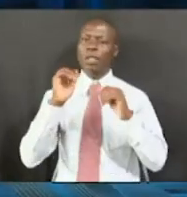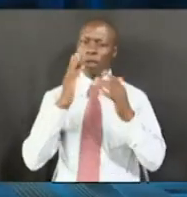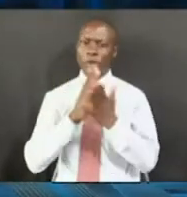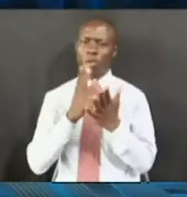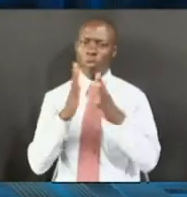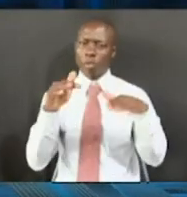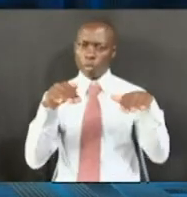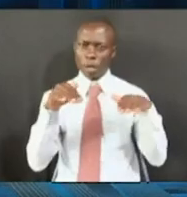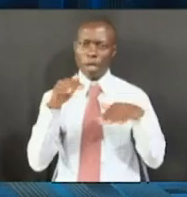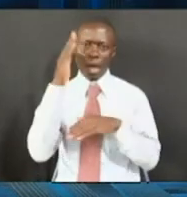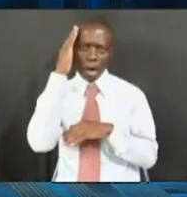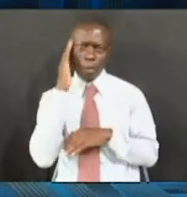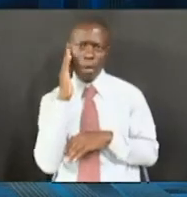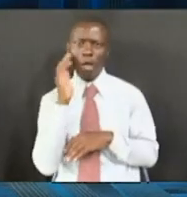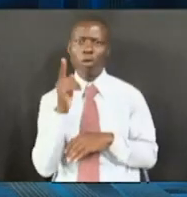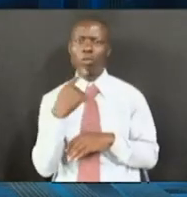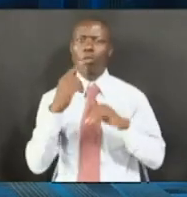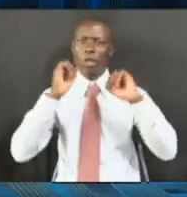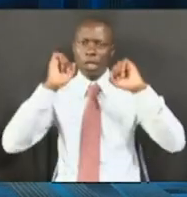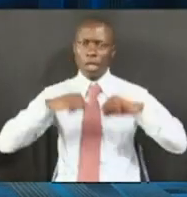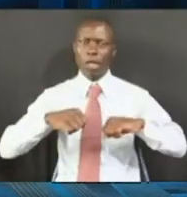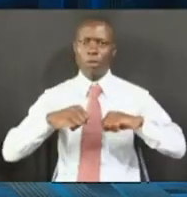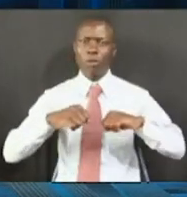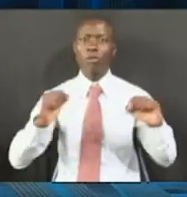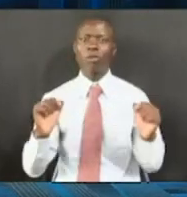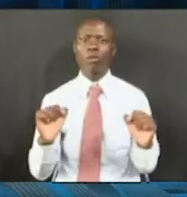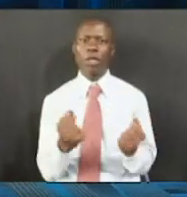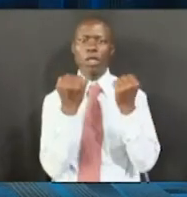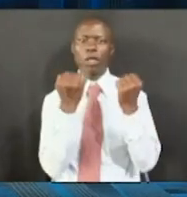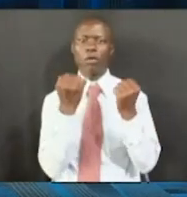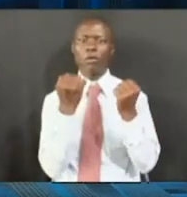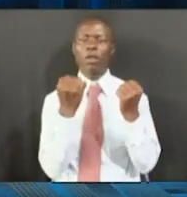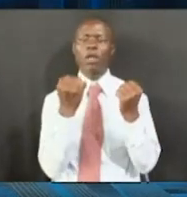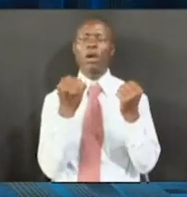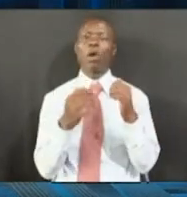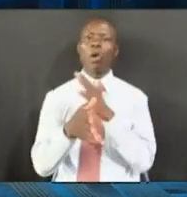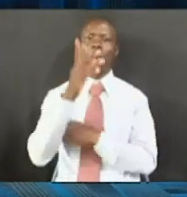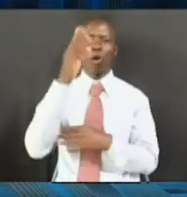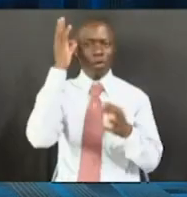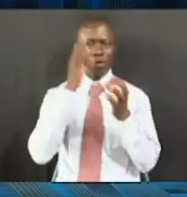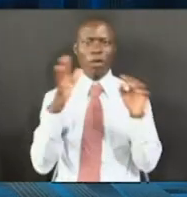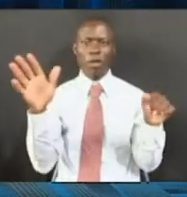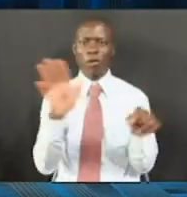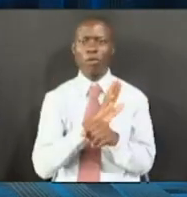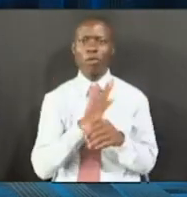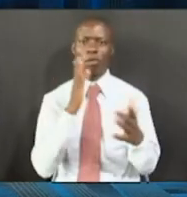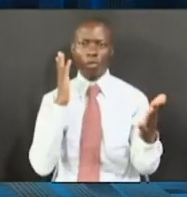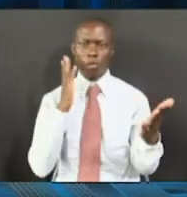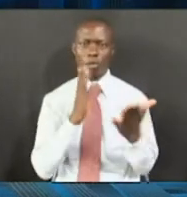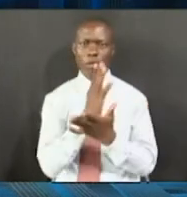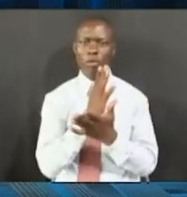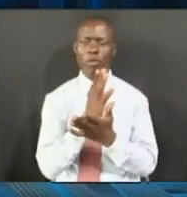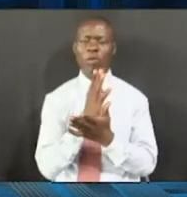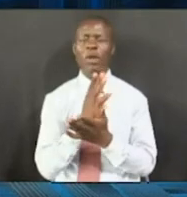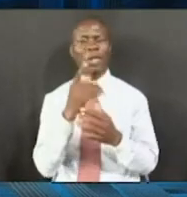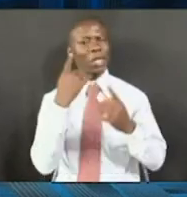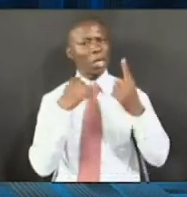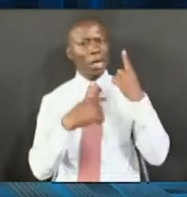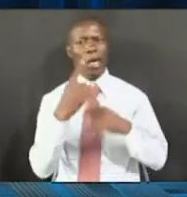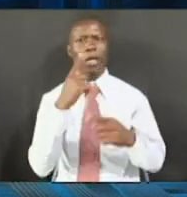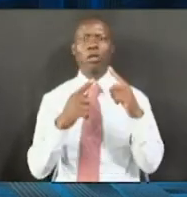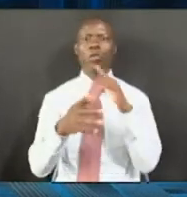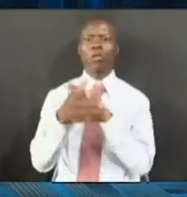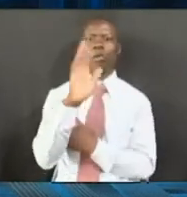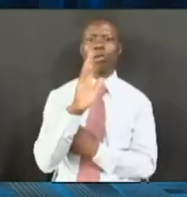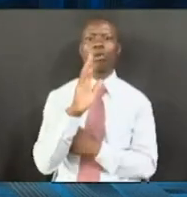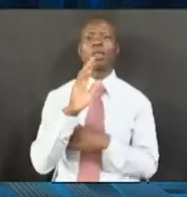city, a man who could actually deliver them. God was faithful that for 7 times they cried to God and was able